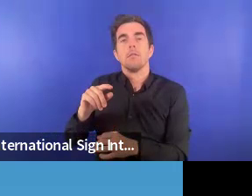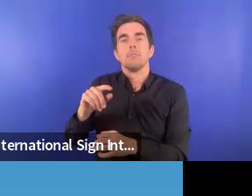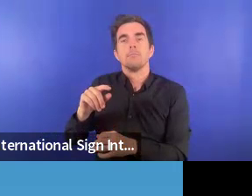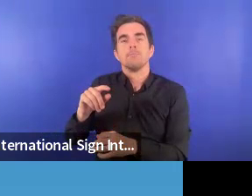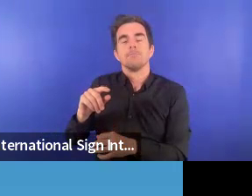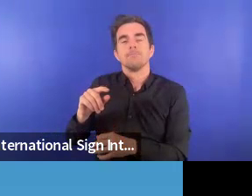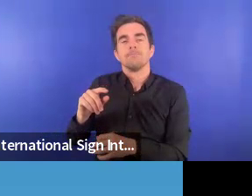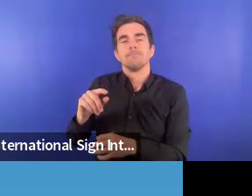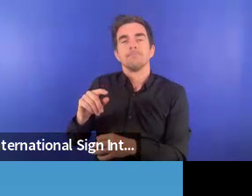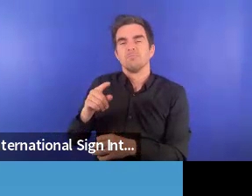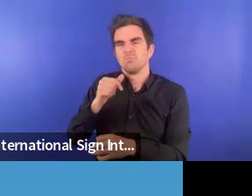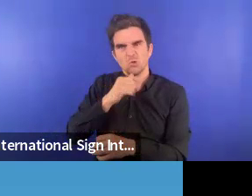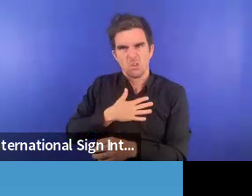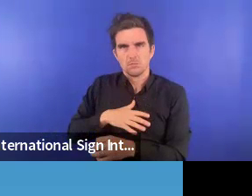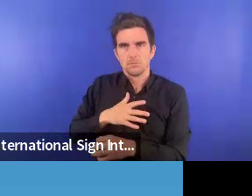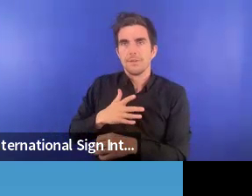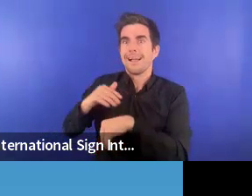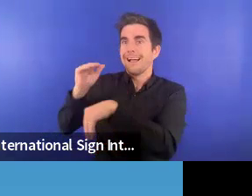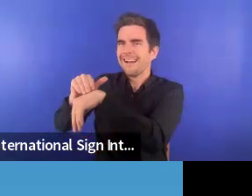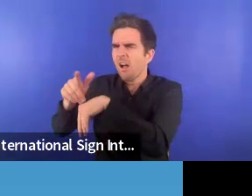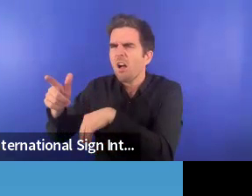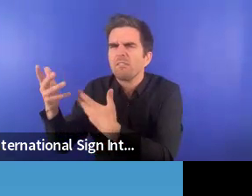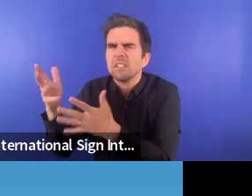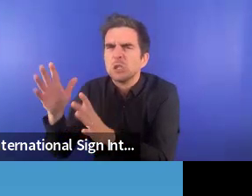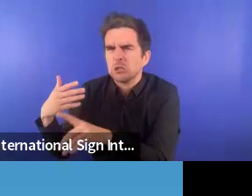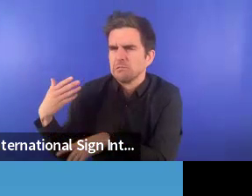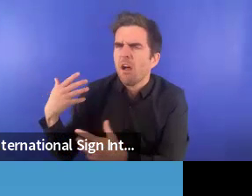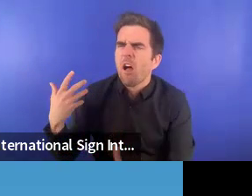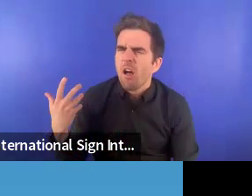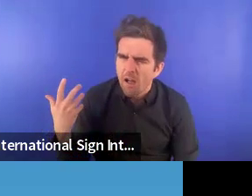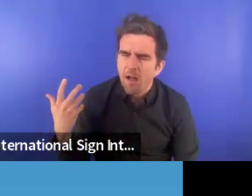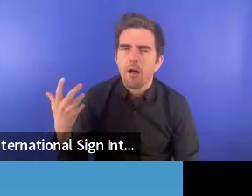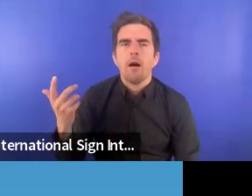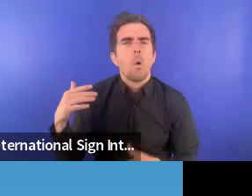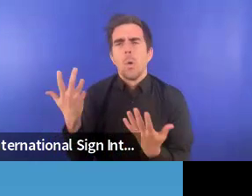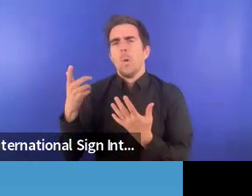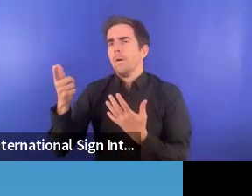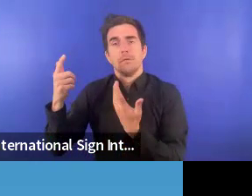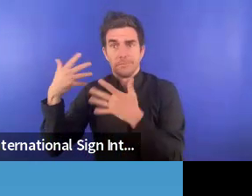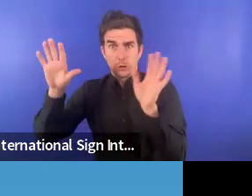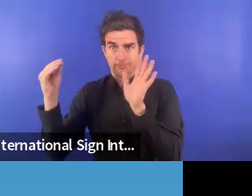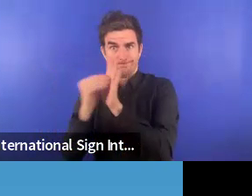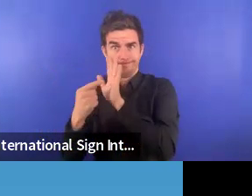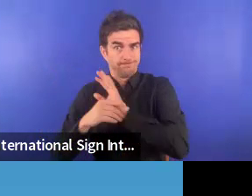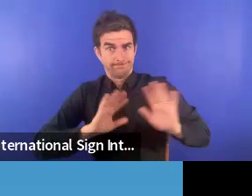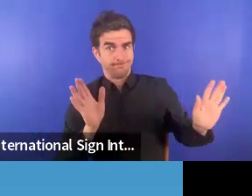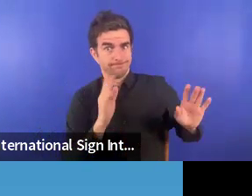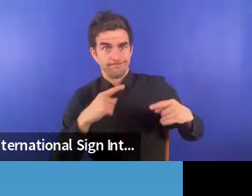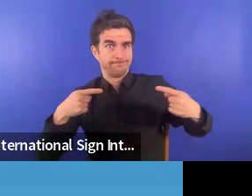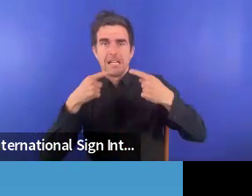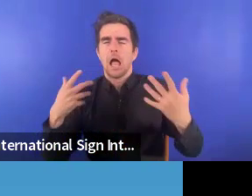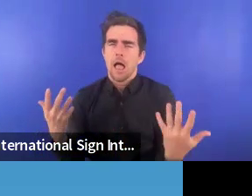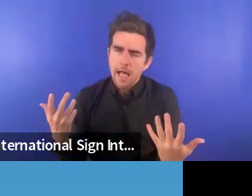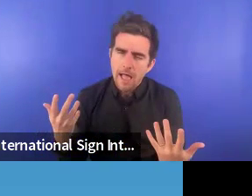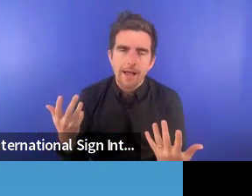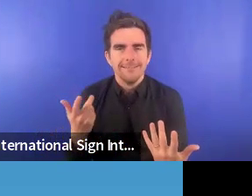be enacted. You want to make sure that the letter is received at a time when your